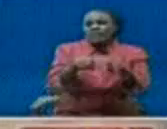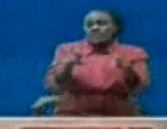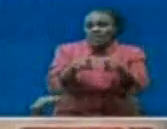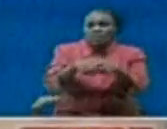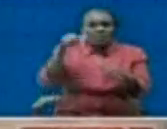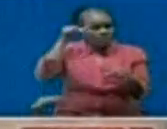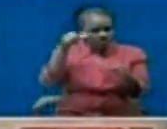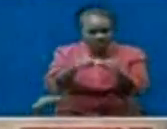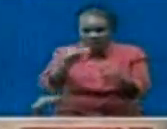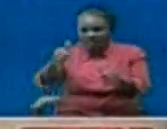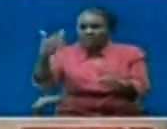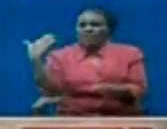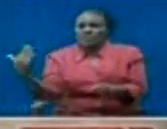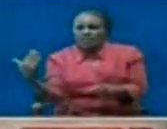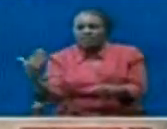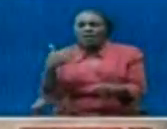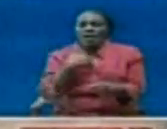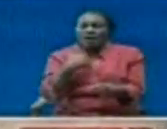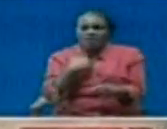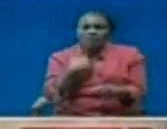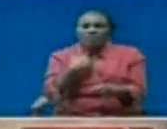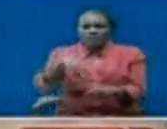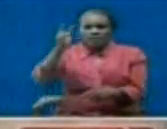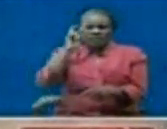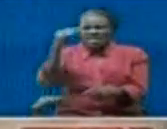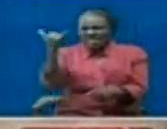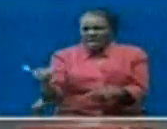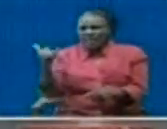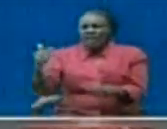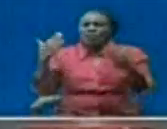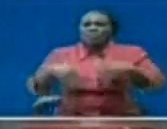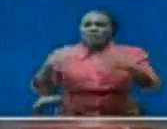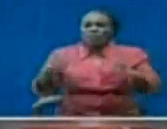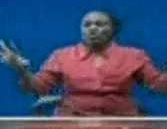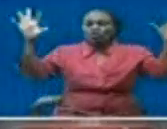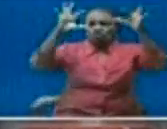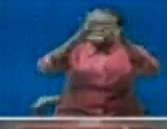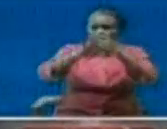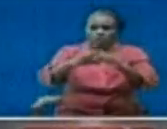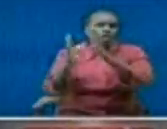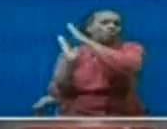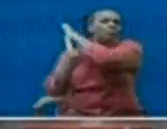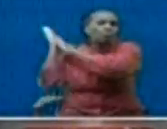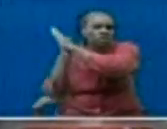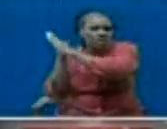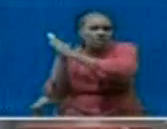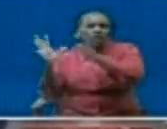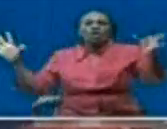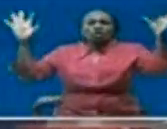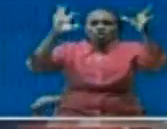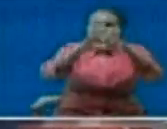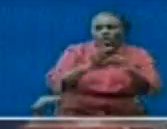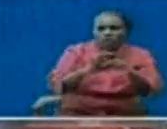us represent the other things. That's why there's disenfranchised youth. If you look at young people joining gangs like Mungiki, if you look at young